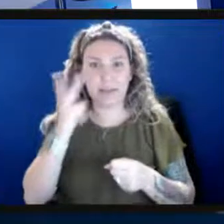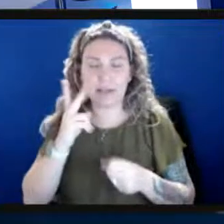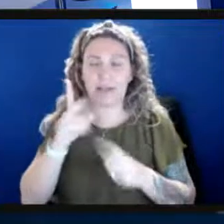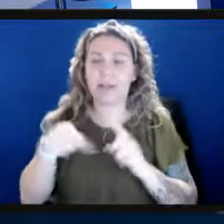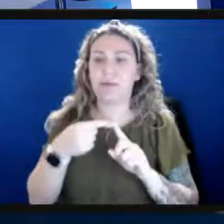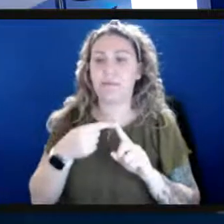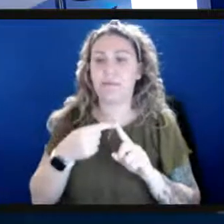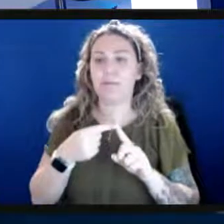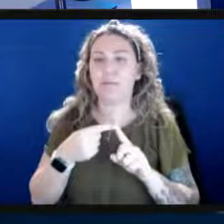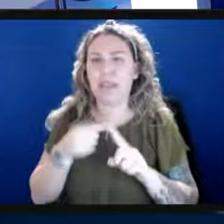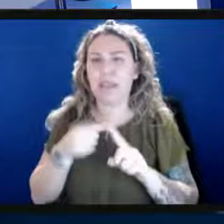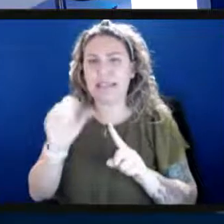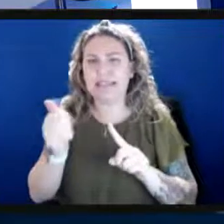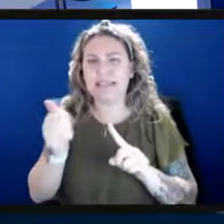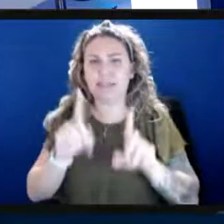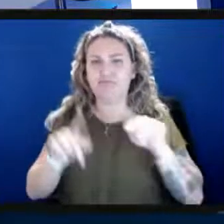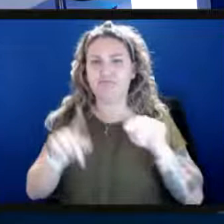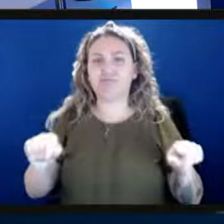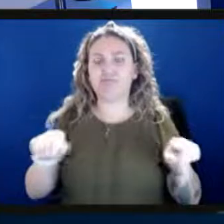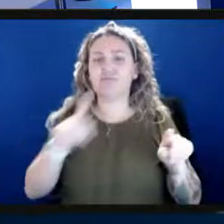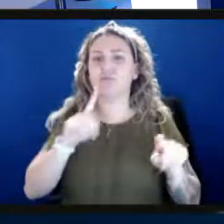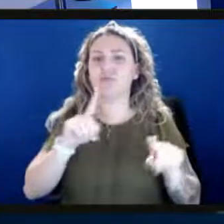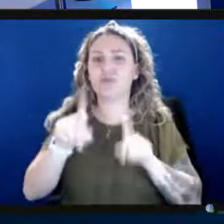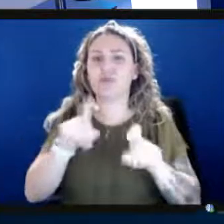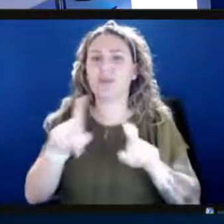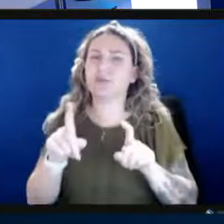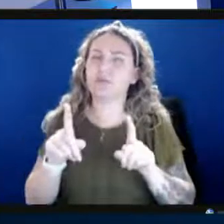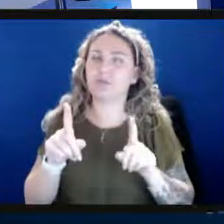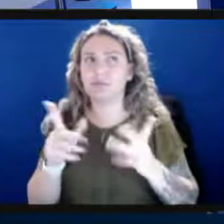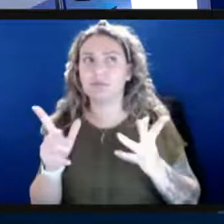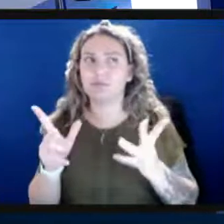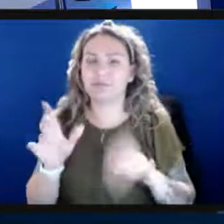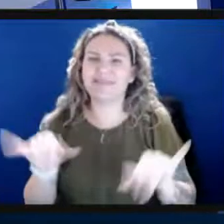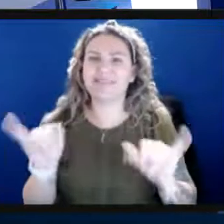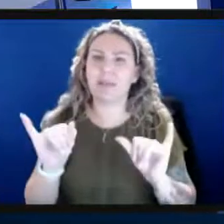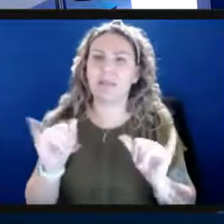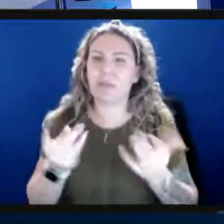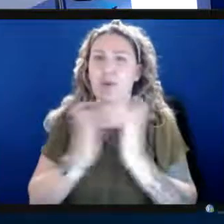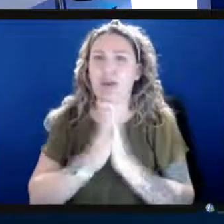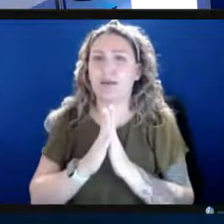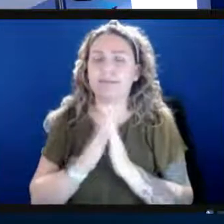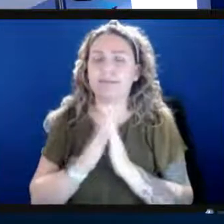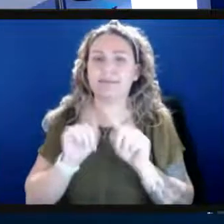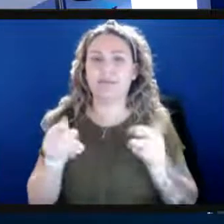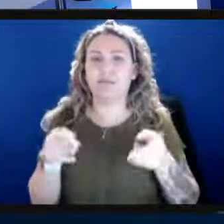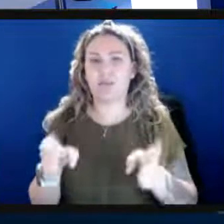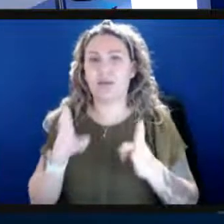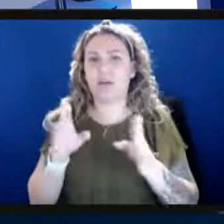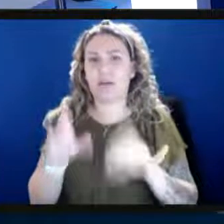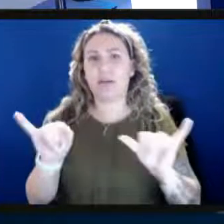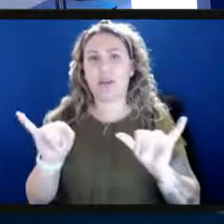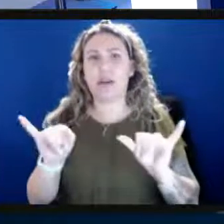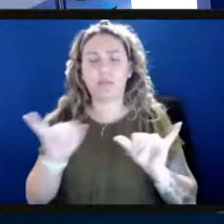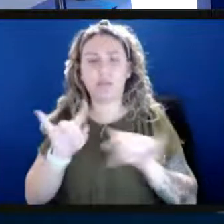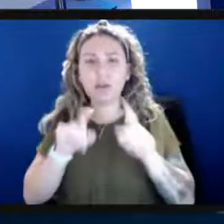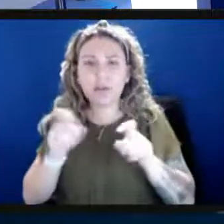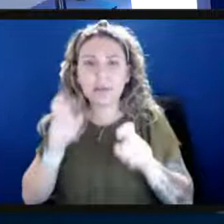10 different questions, all relatively, they're asking it in different ways. But a common question I'm getting that I'm seeing online